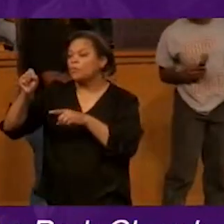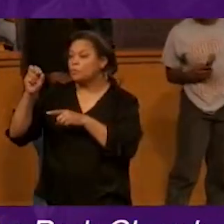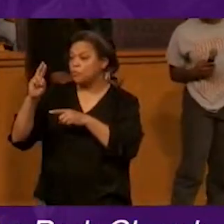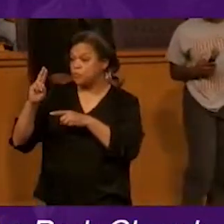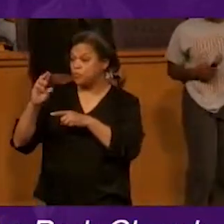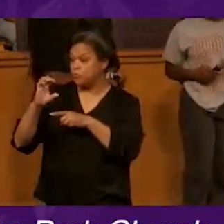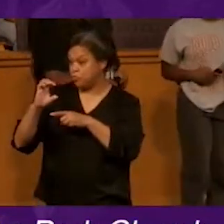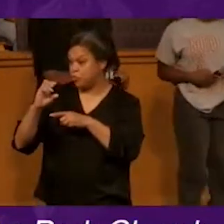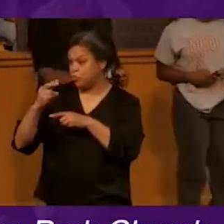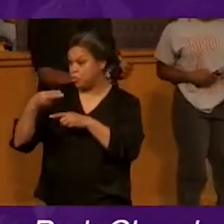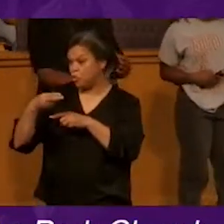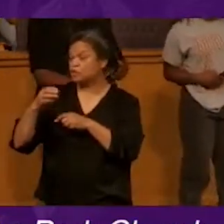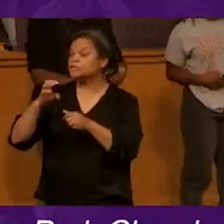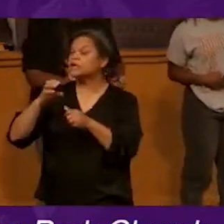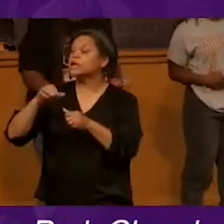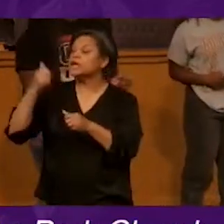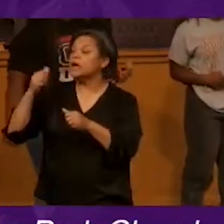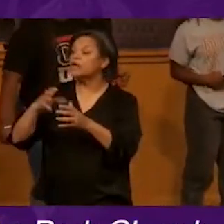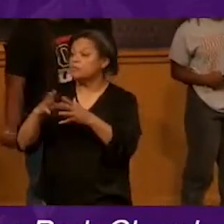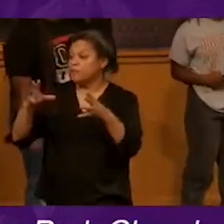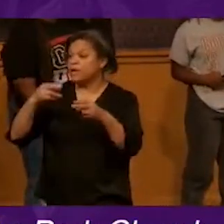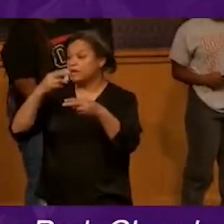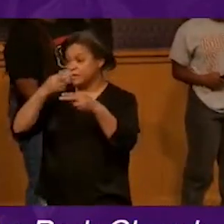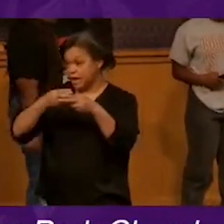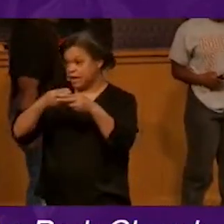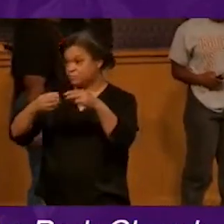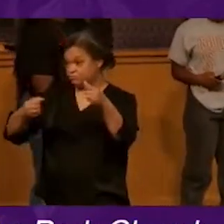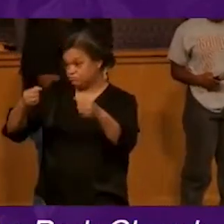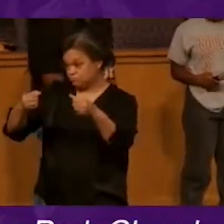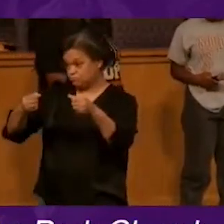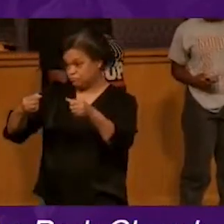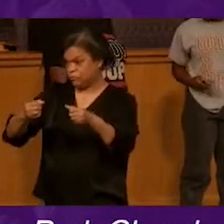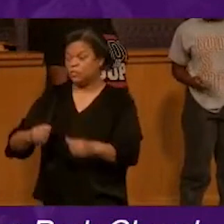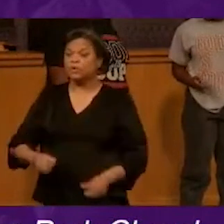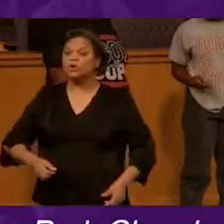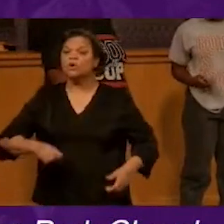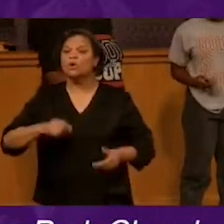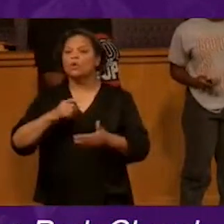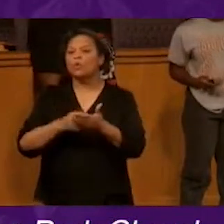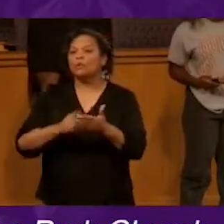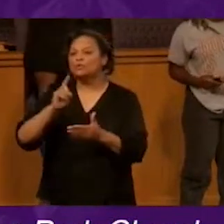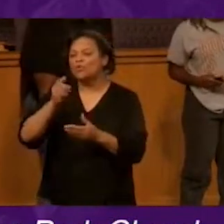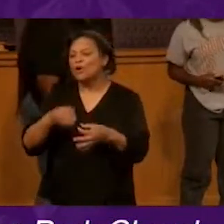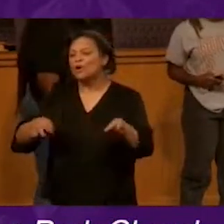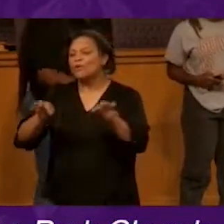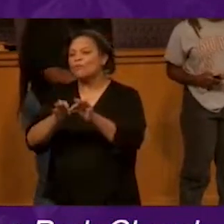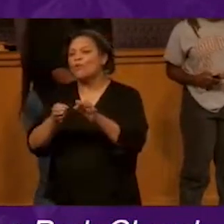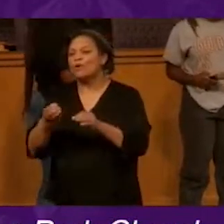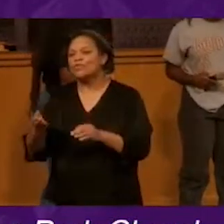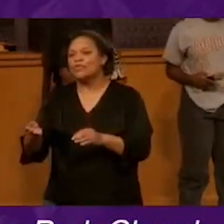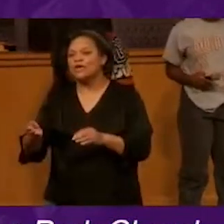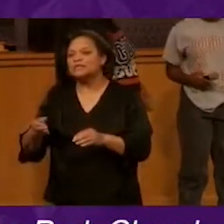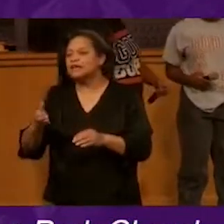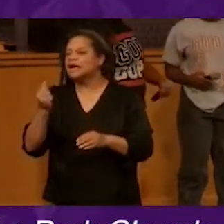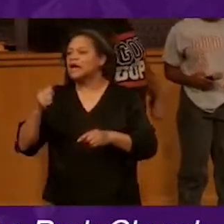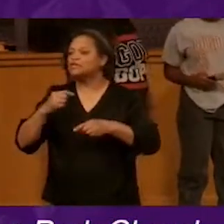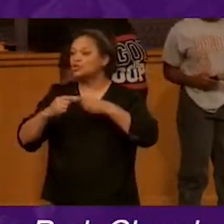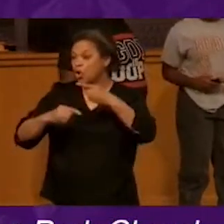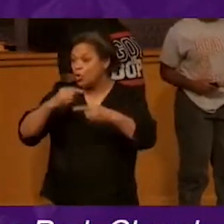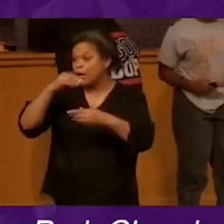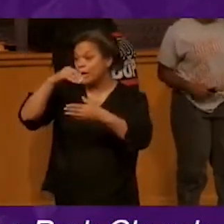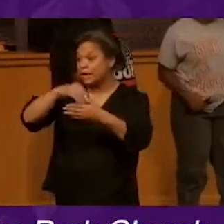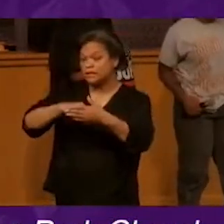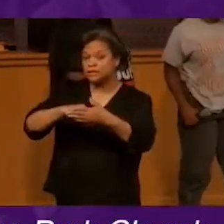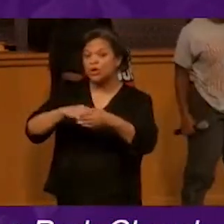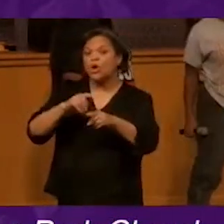other big name brands. Wow, so it's very, very touching. That's amazing. What was one of the key things that got you going into or